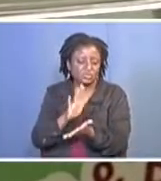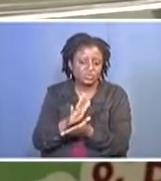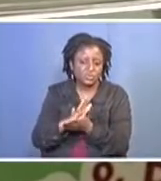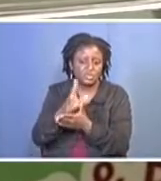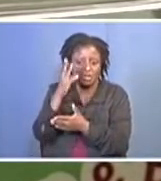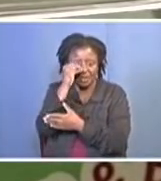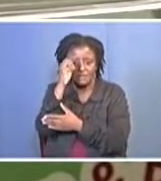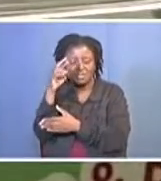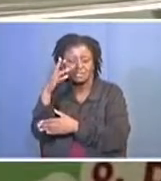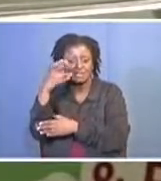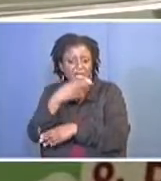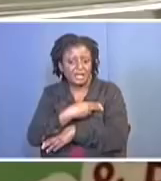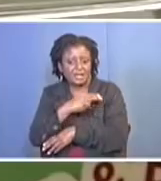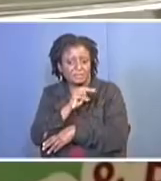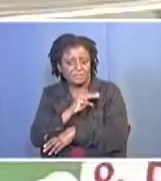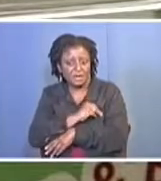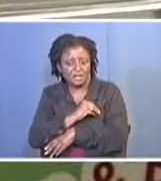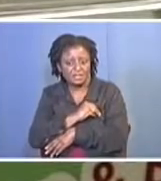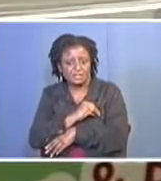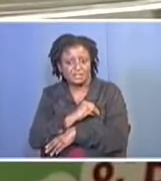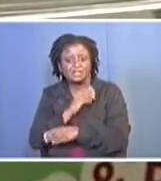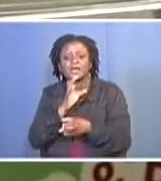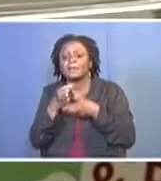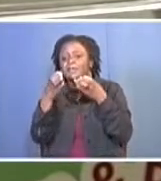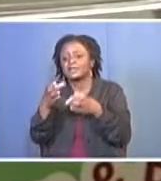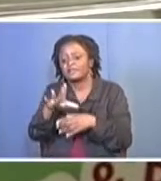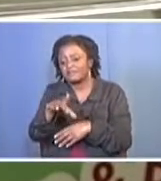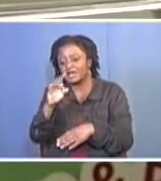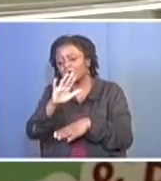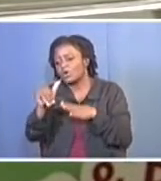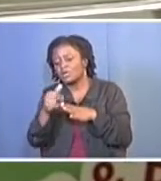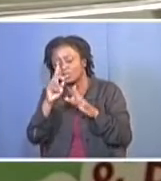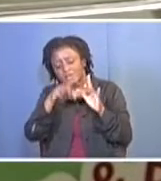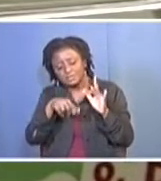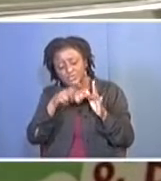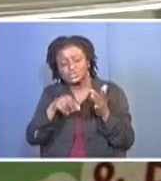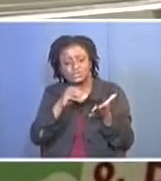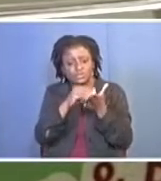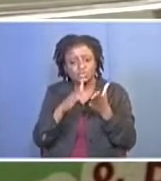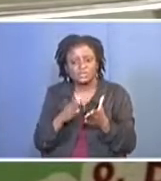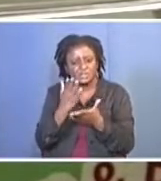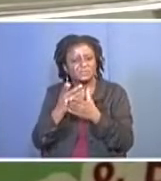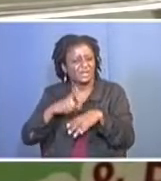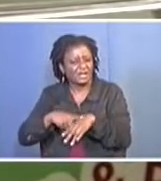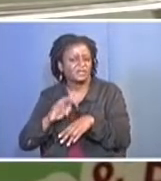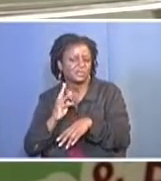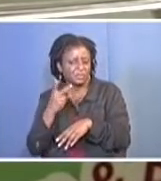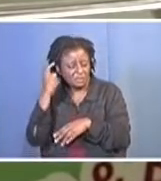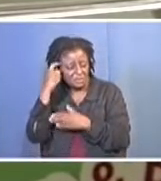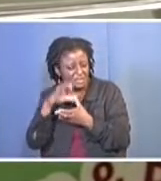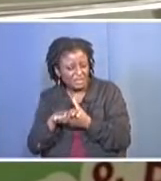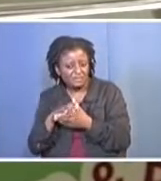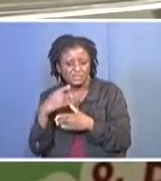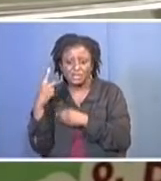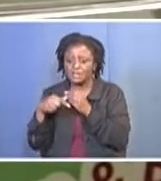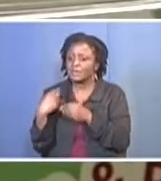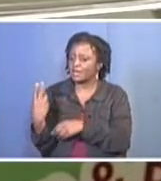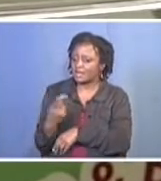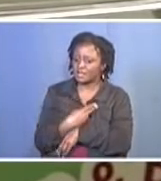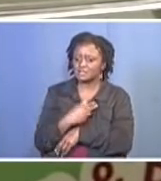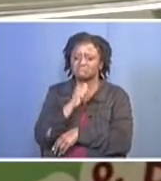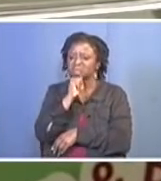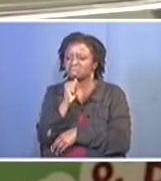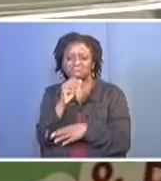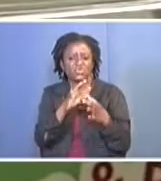is committed to finding all those absentee students. I know sometimes we believe it's all about us, but it ain't really to do about